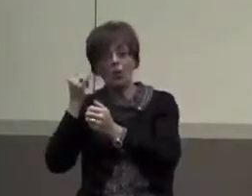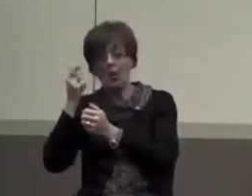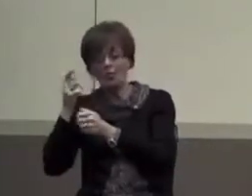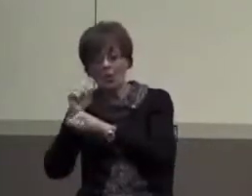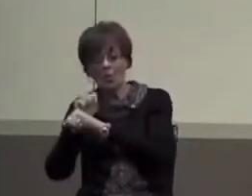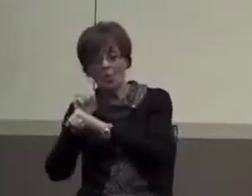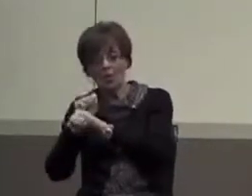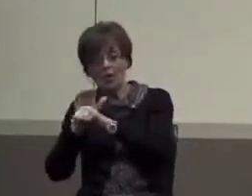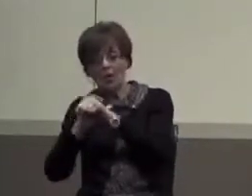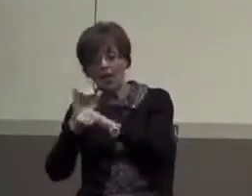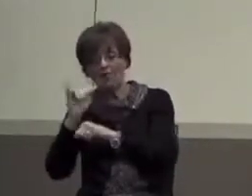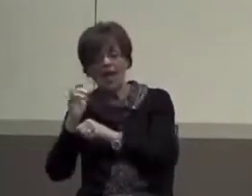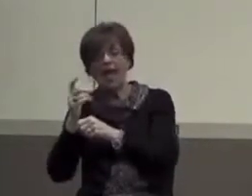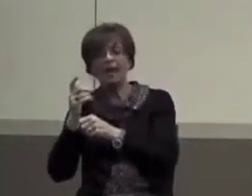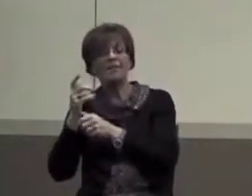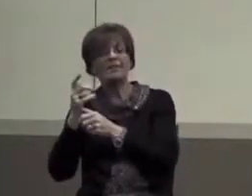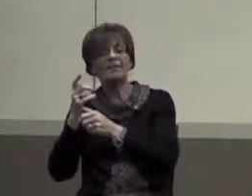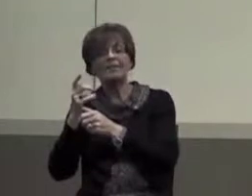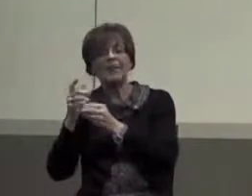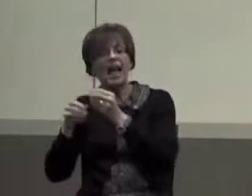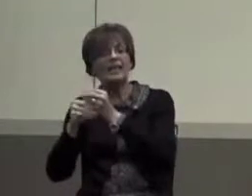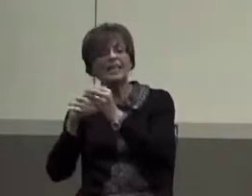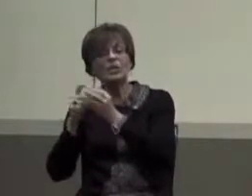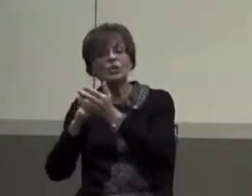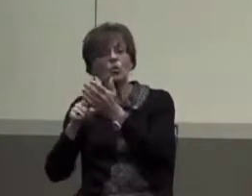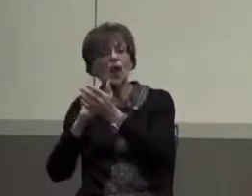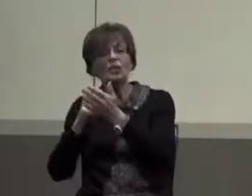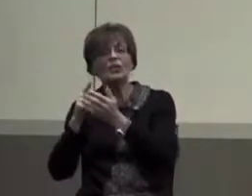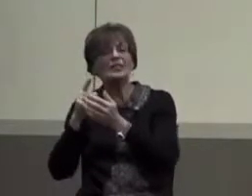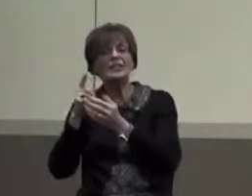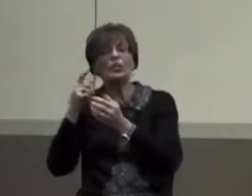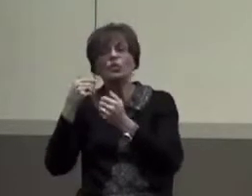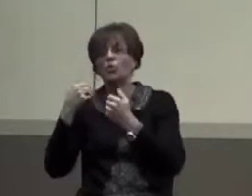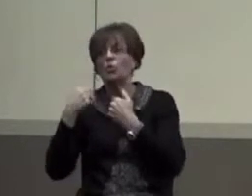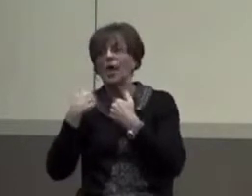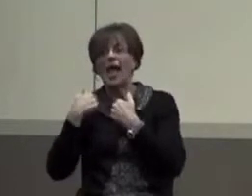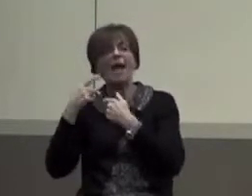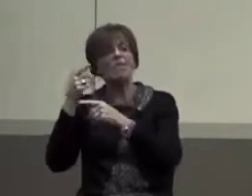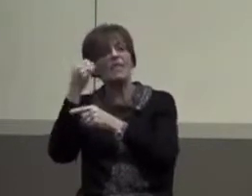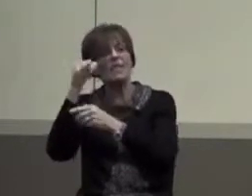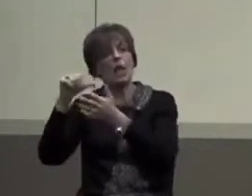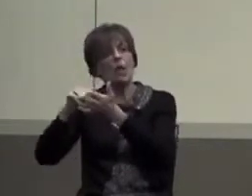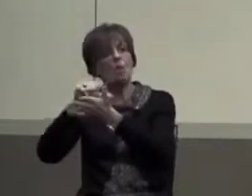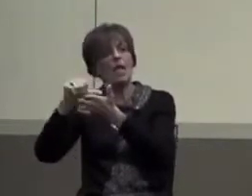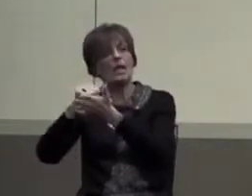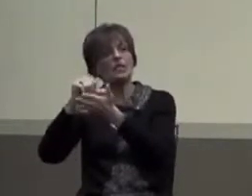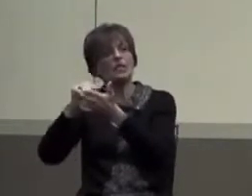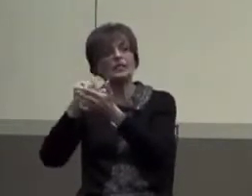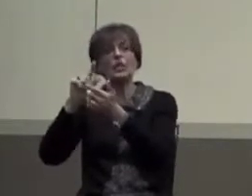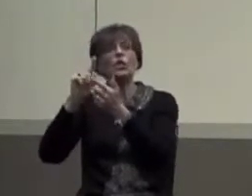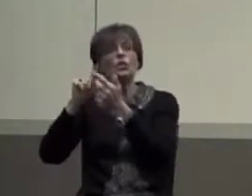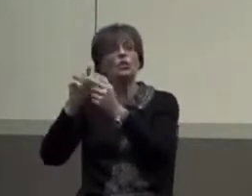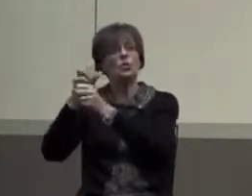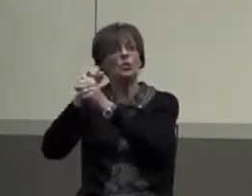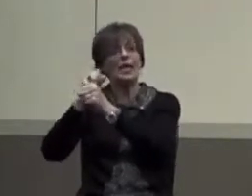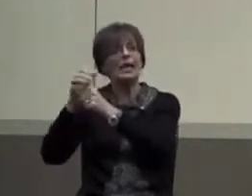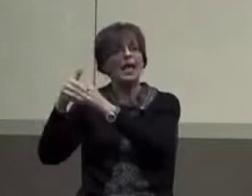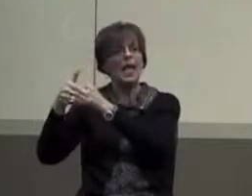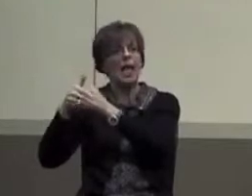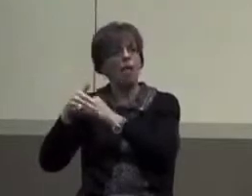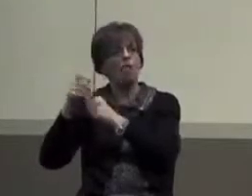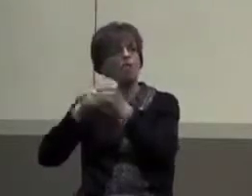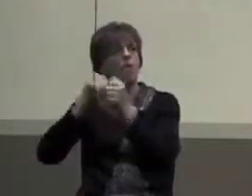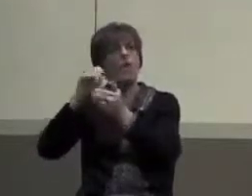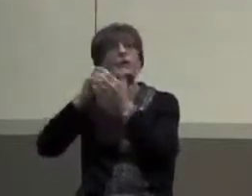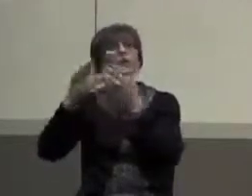or fractions or whatever, you could go to kind of your classroom guru on the yellow pages to get help from that student. That's